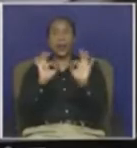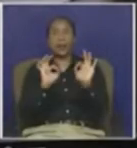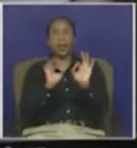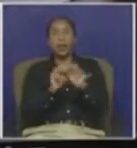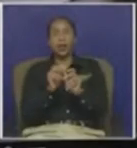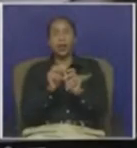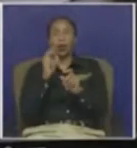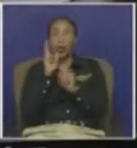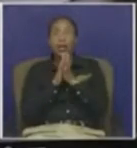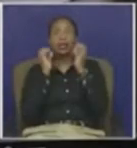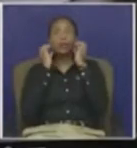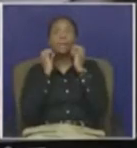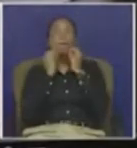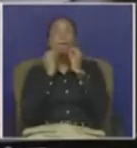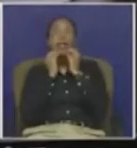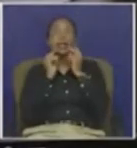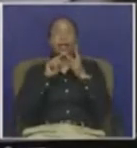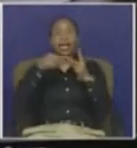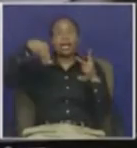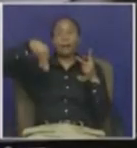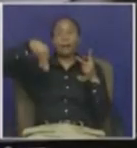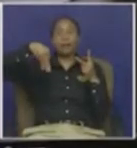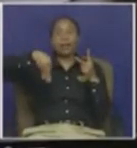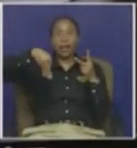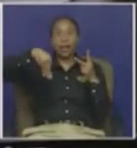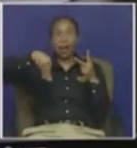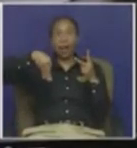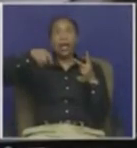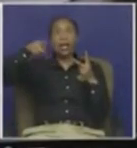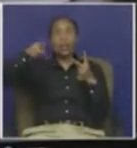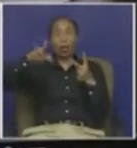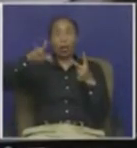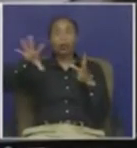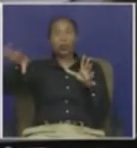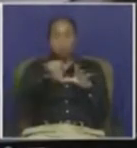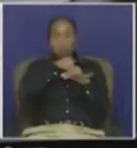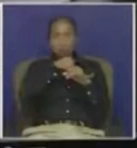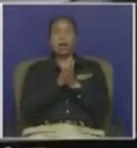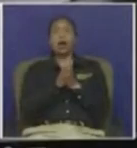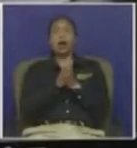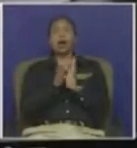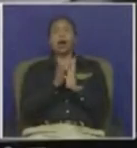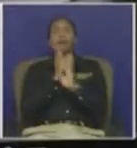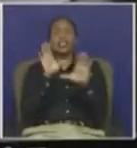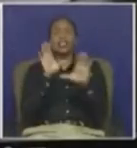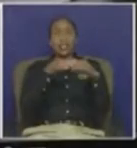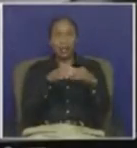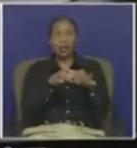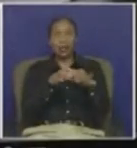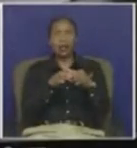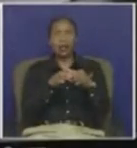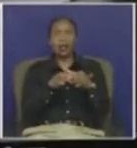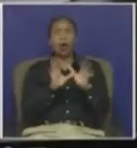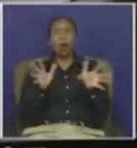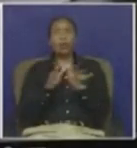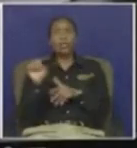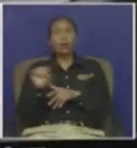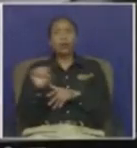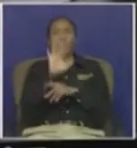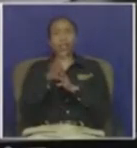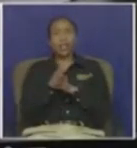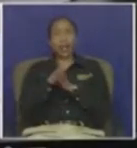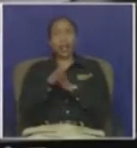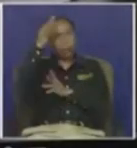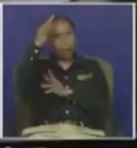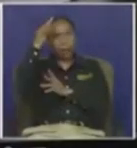Mozambique and Namibia, they've been roped in the private sector. Green Road, our own South African company, is operating in Maputo. And